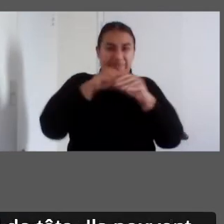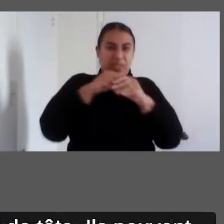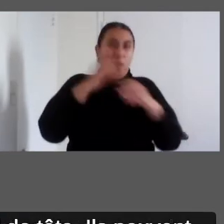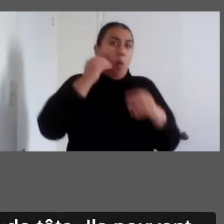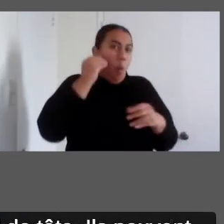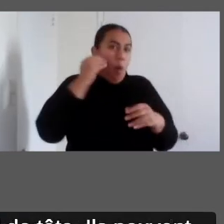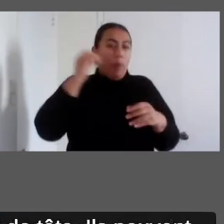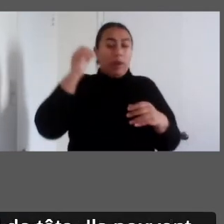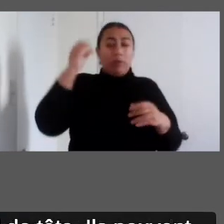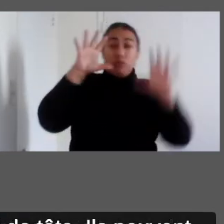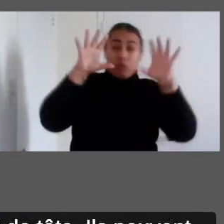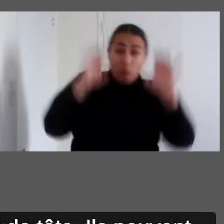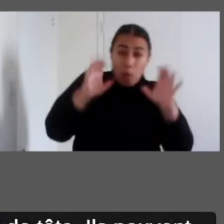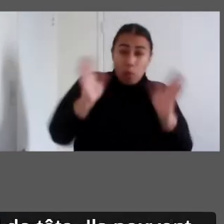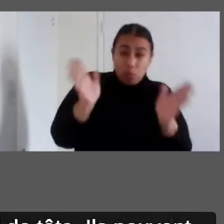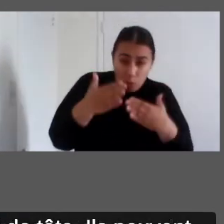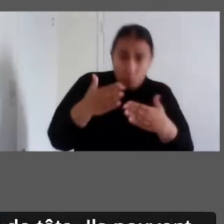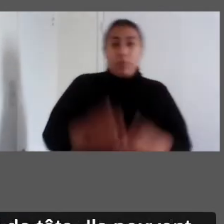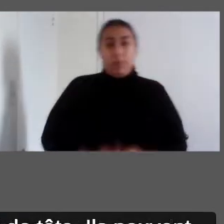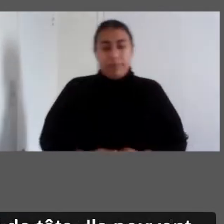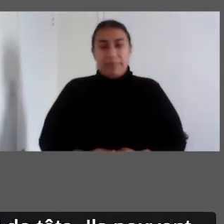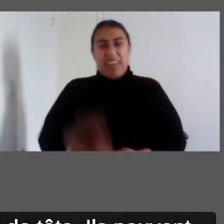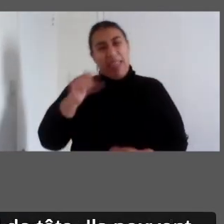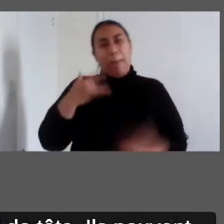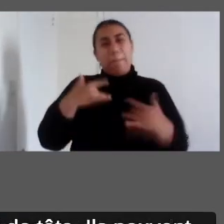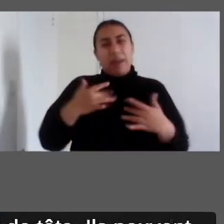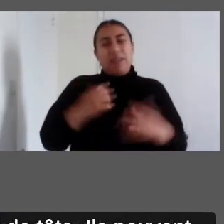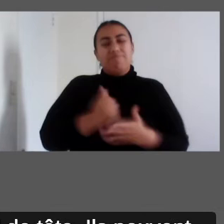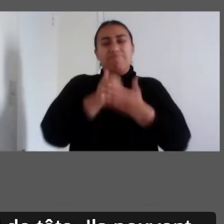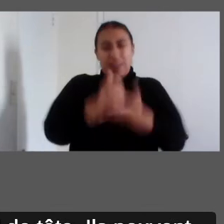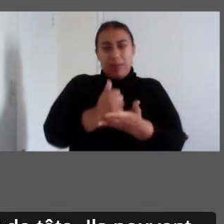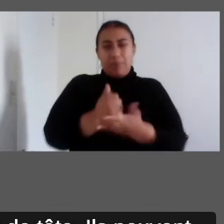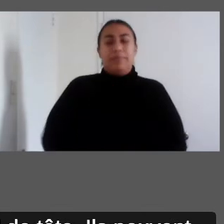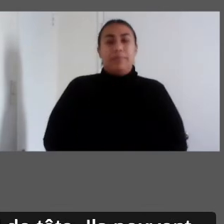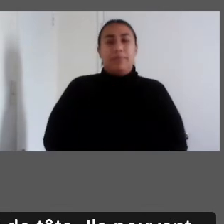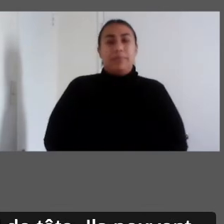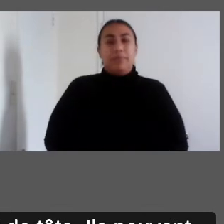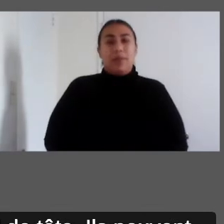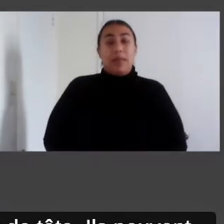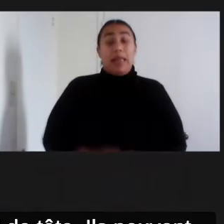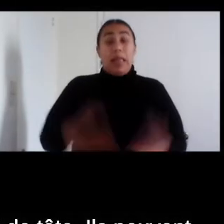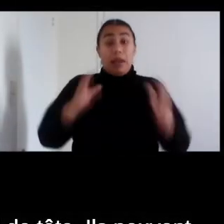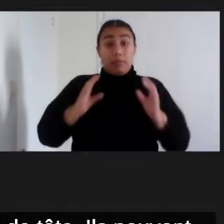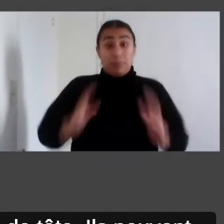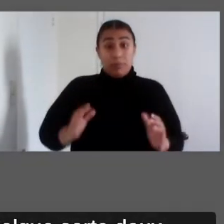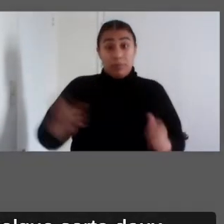room, and rest. Most pain medications do not affect this headache. So again, they can be very debilitating.